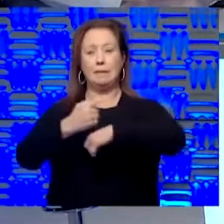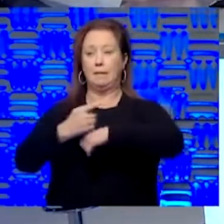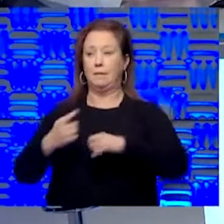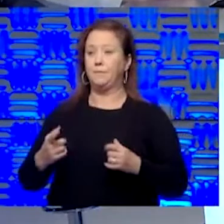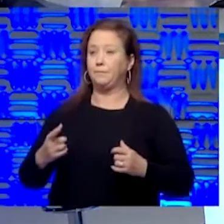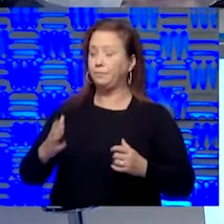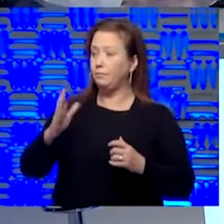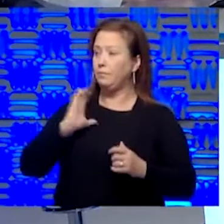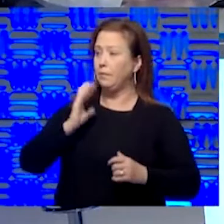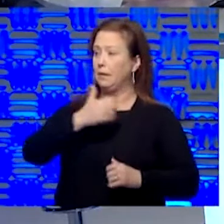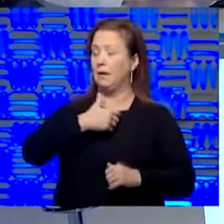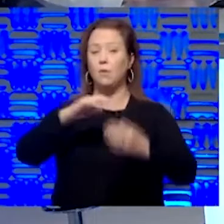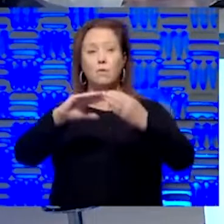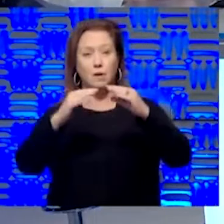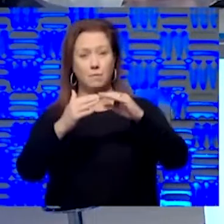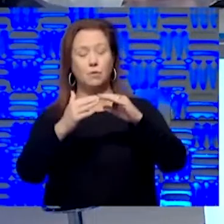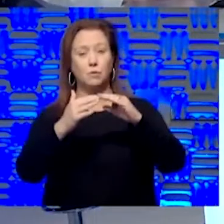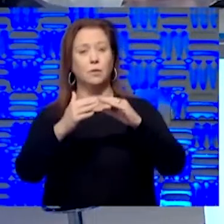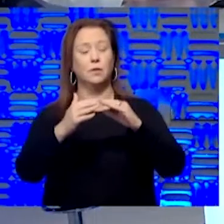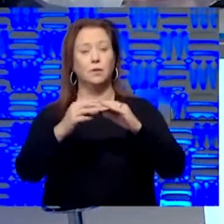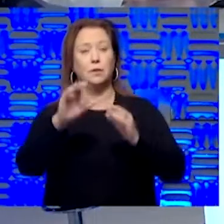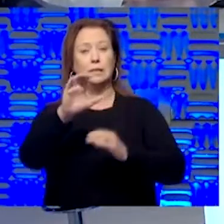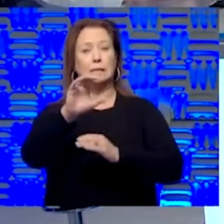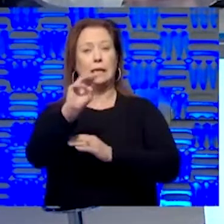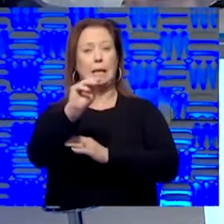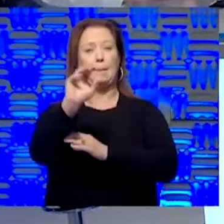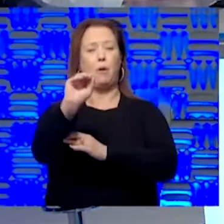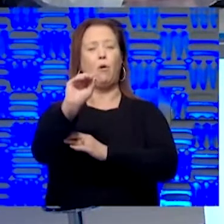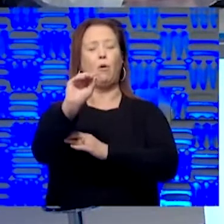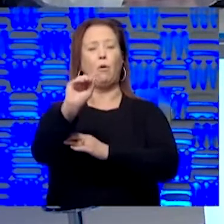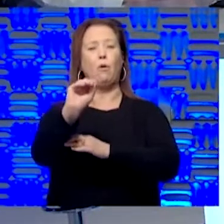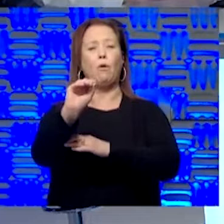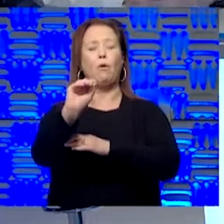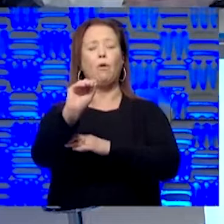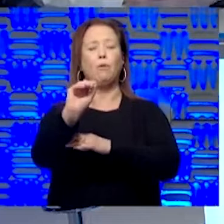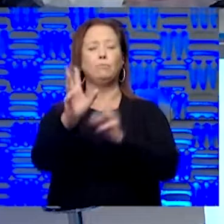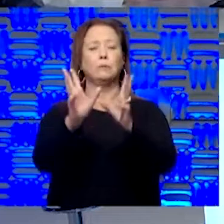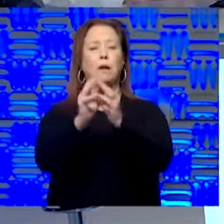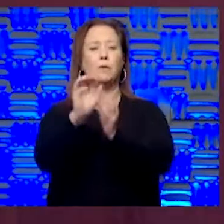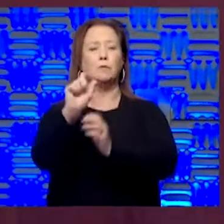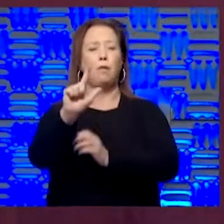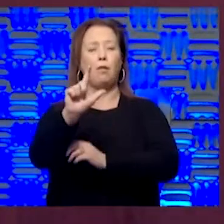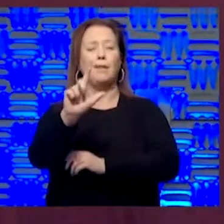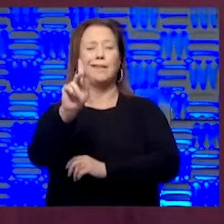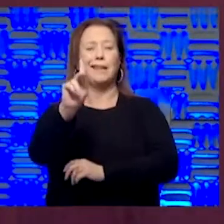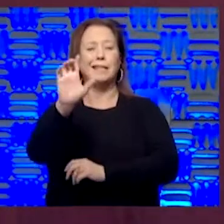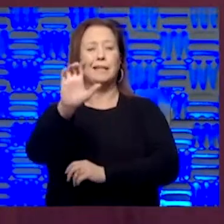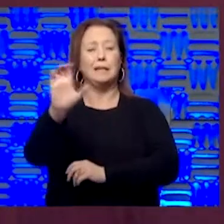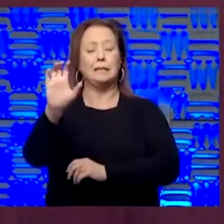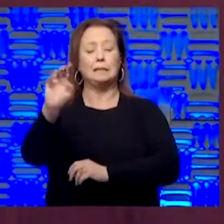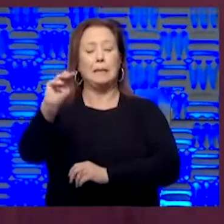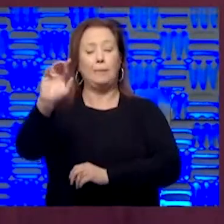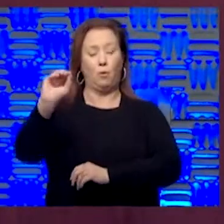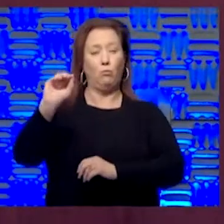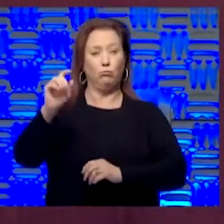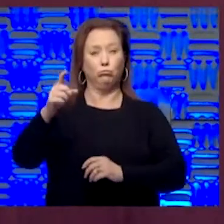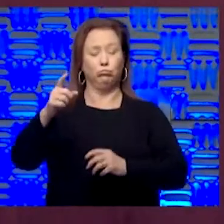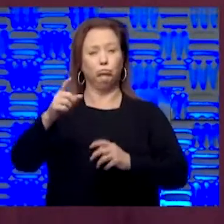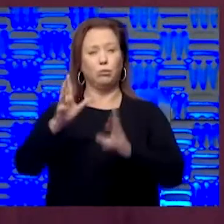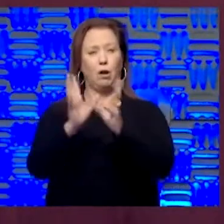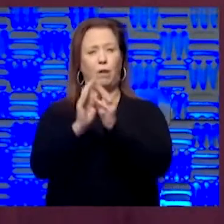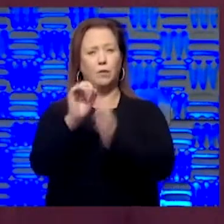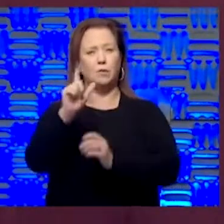like our numbers, and those are the numbers. We work on our CMO call across Kansas City and of chief medical officers, and it feels